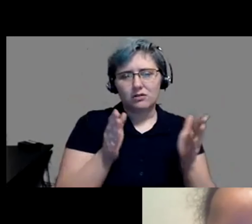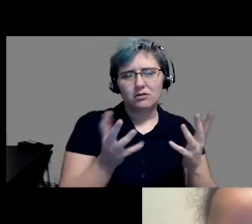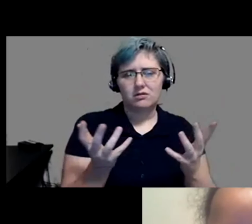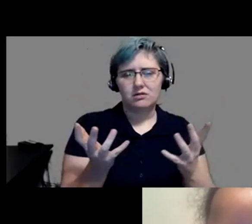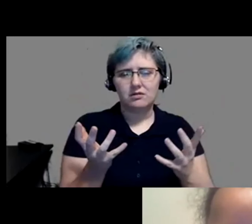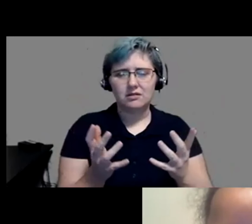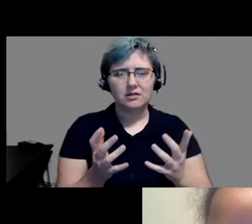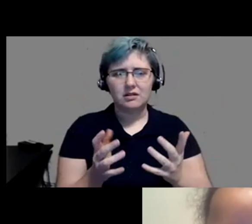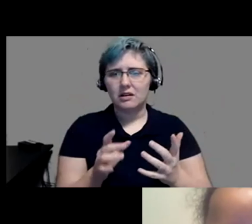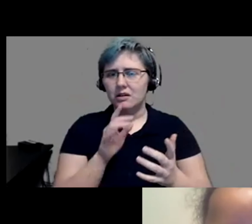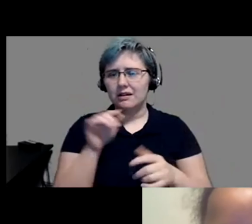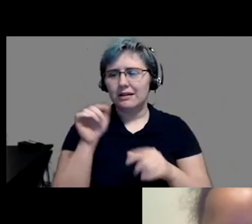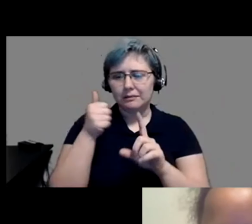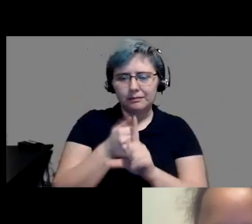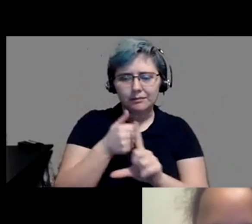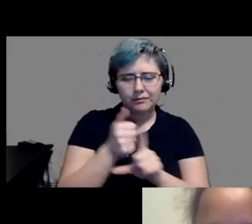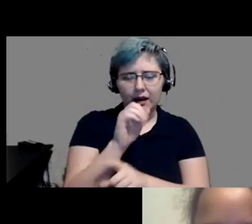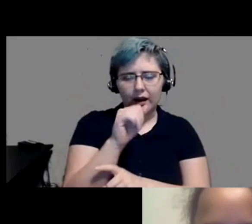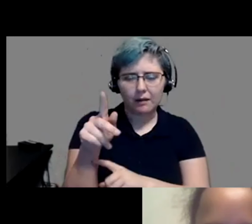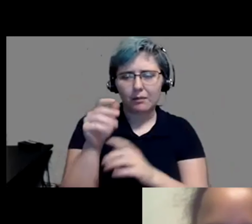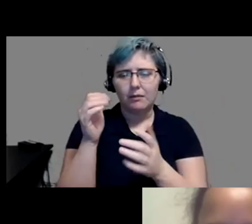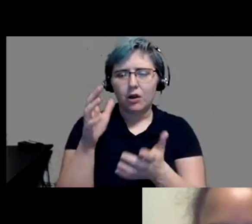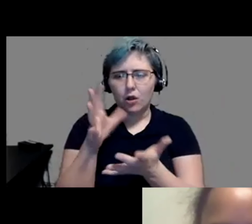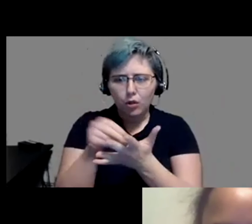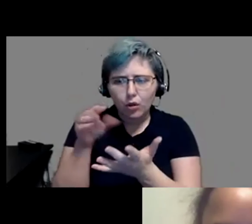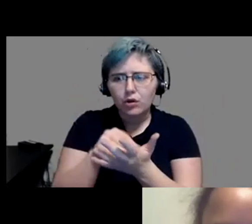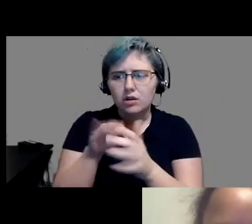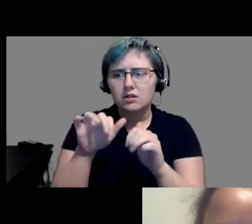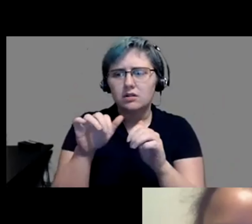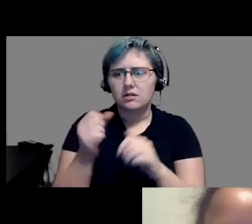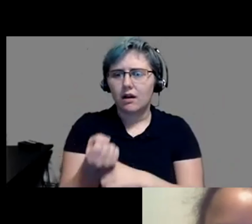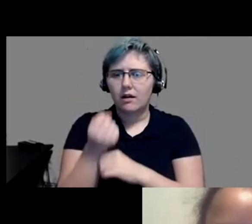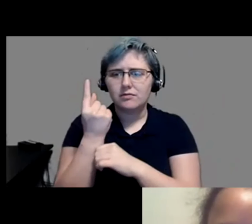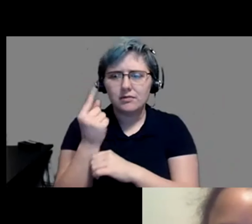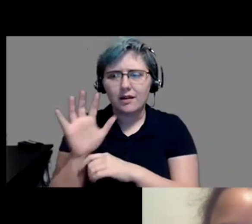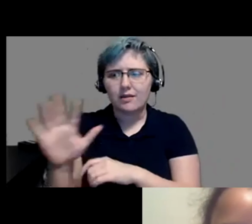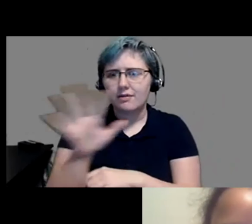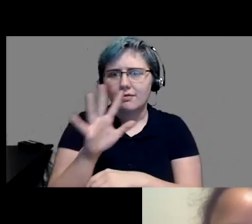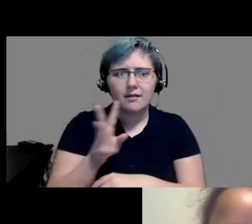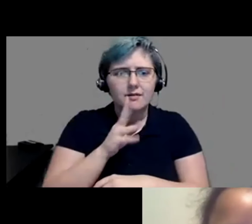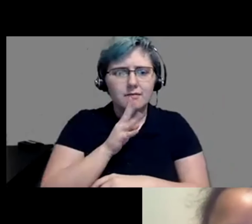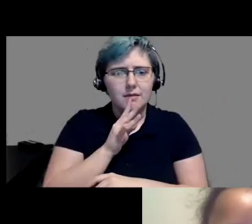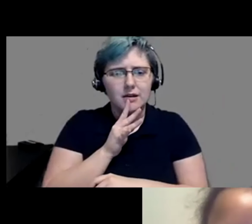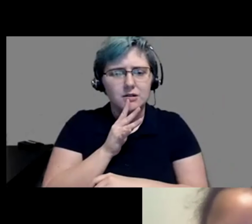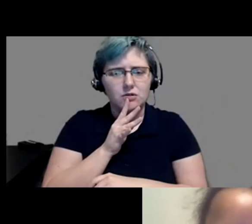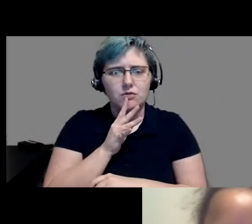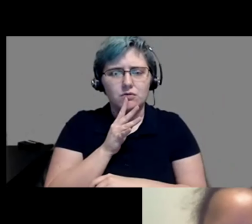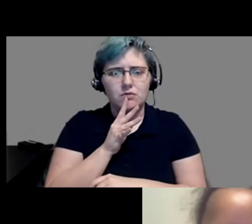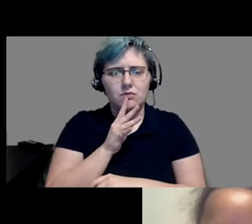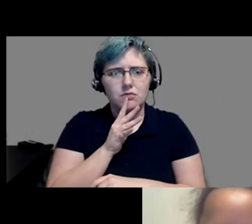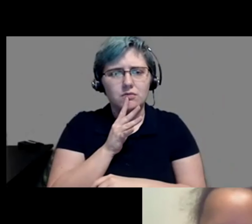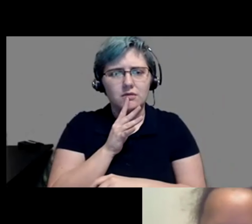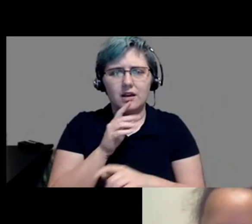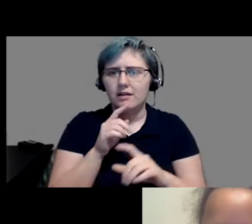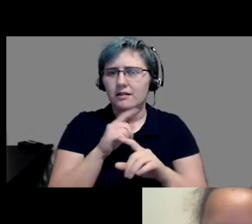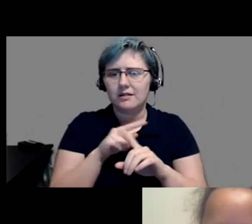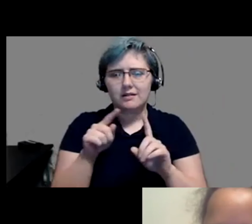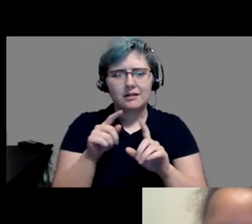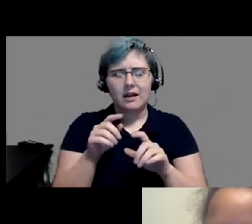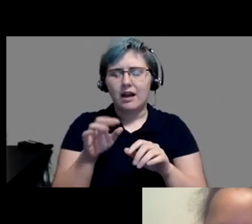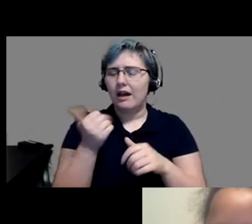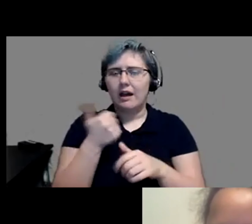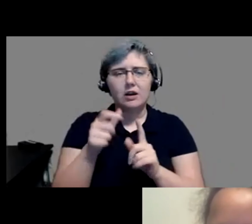It understands those patterns, and it learns the way people speak. And in all kinds of non-standard ways.